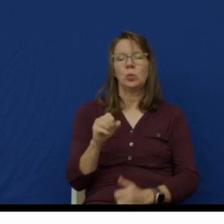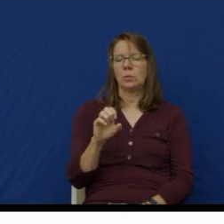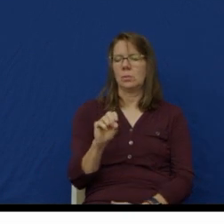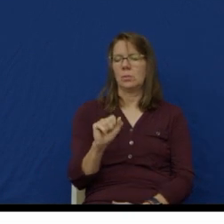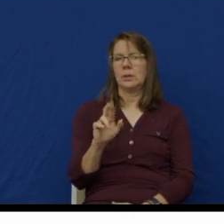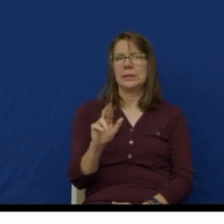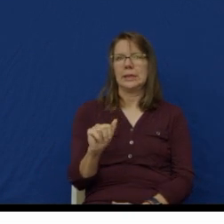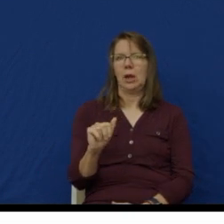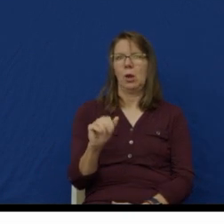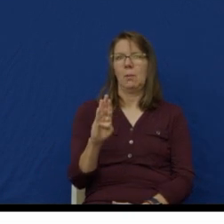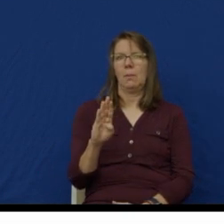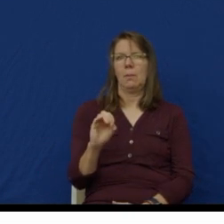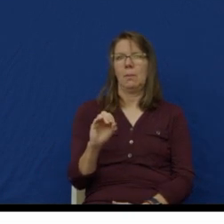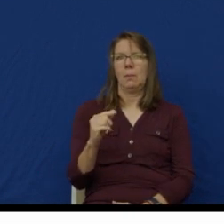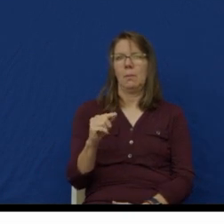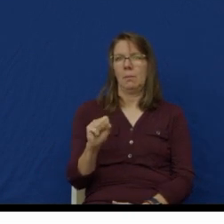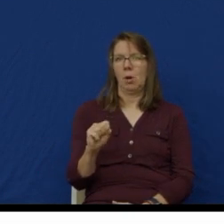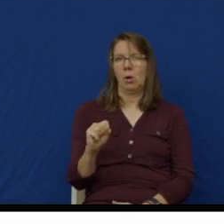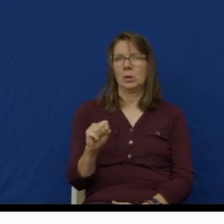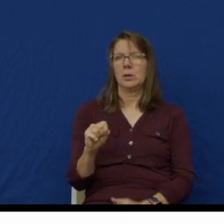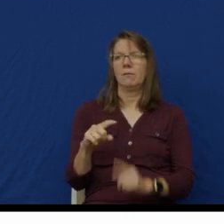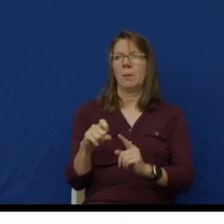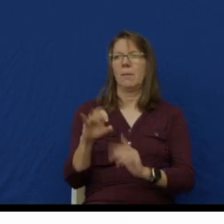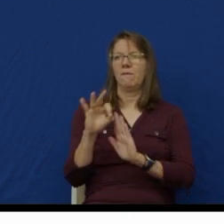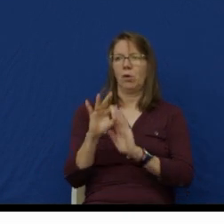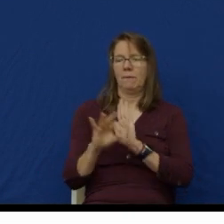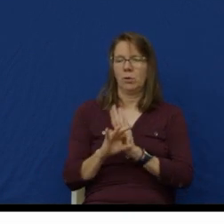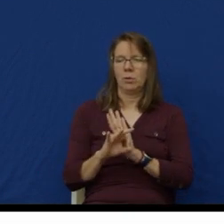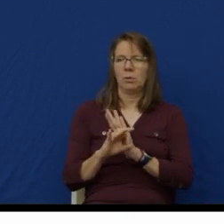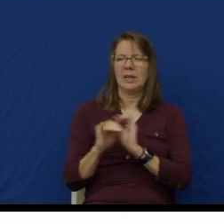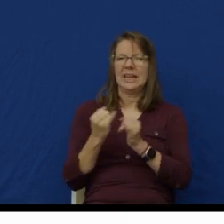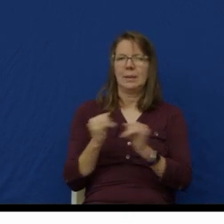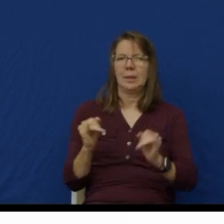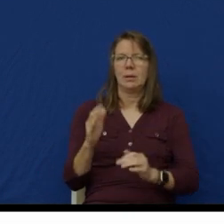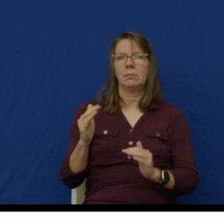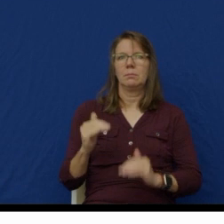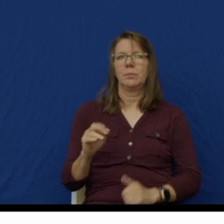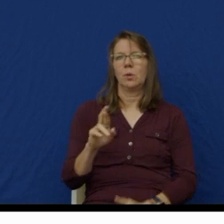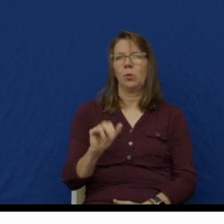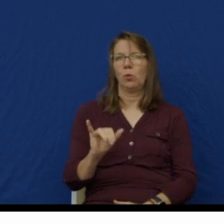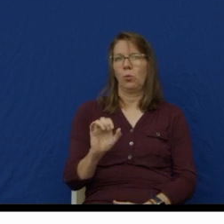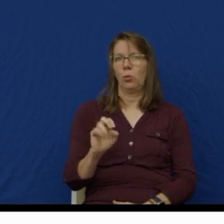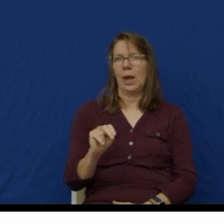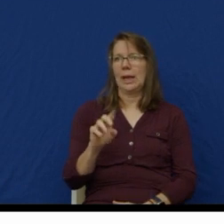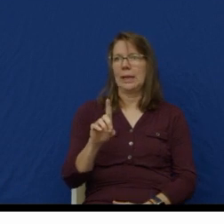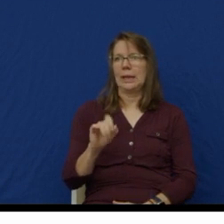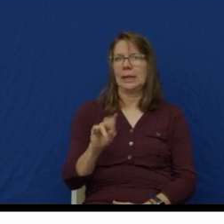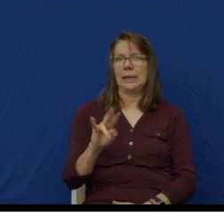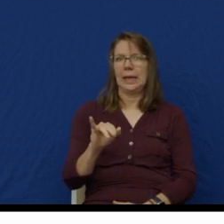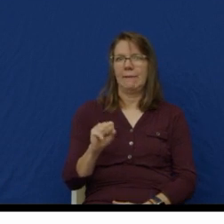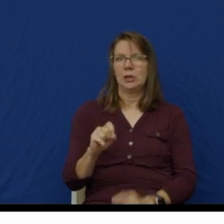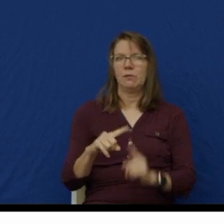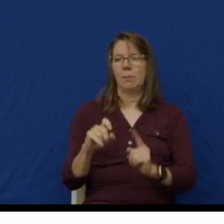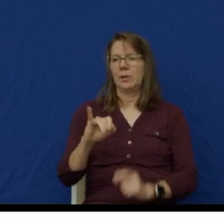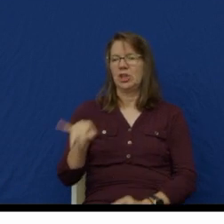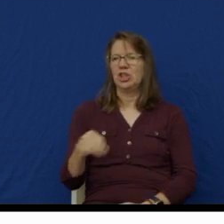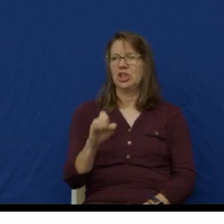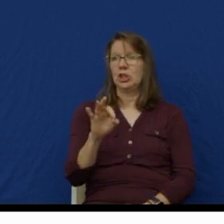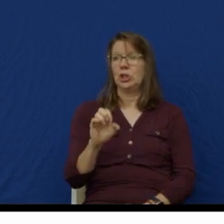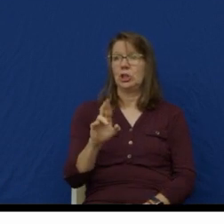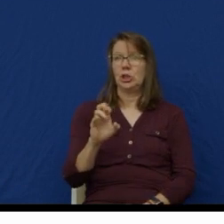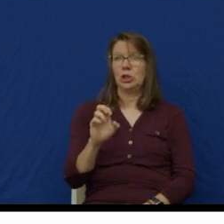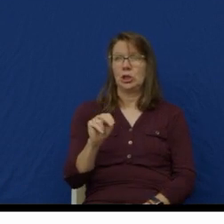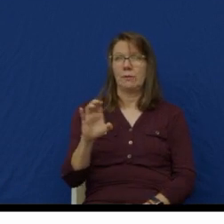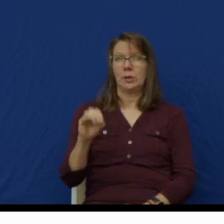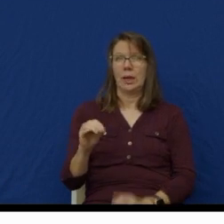Frankfort High, Frankfort Independent; Ryan Davis, Wagoneer High of Jefferson County; Luke Glazer,